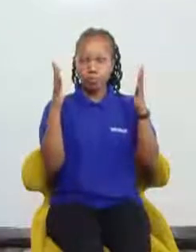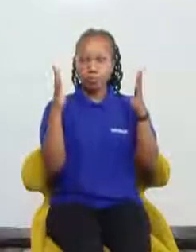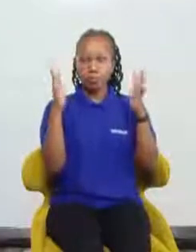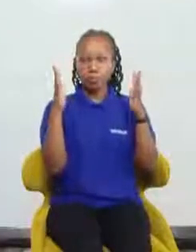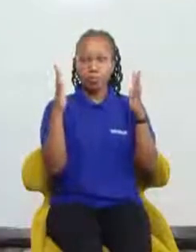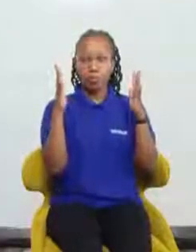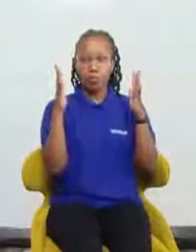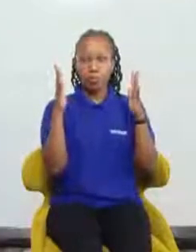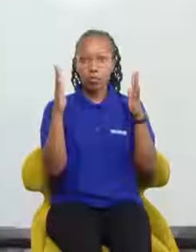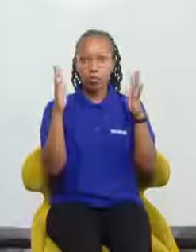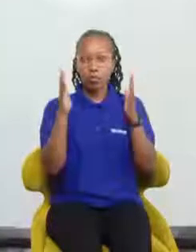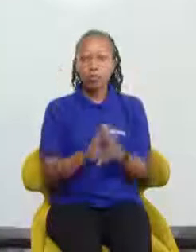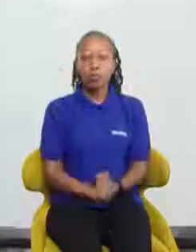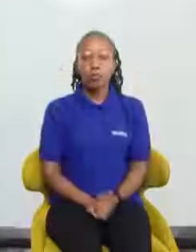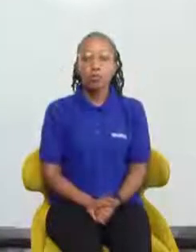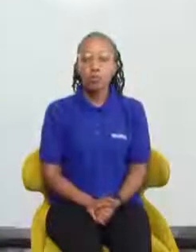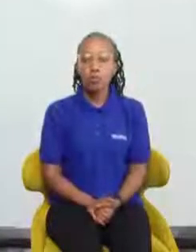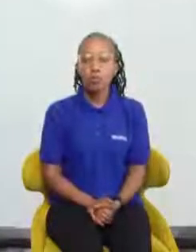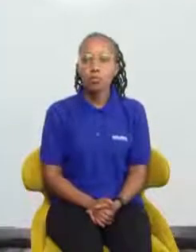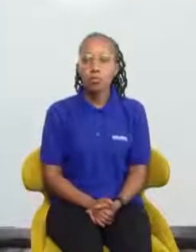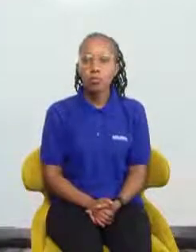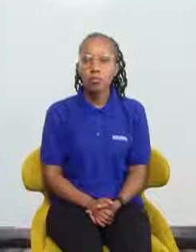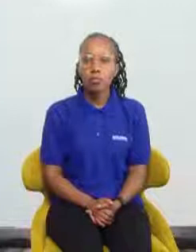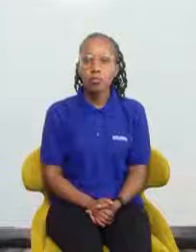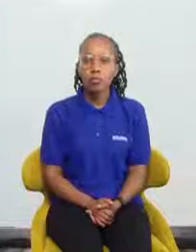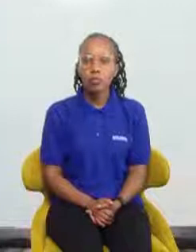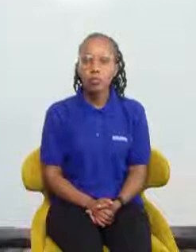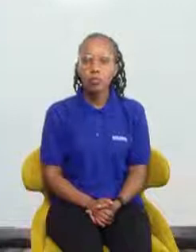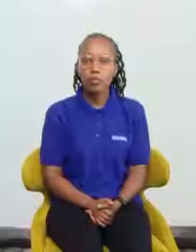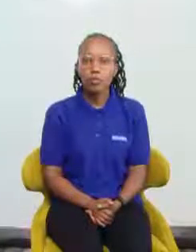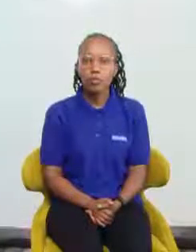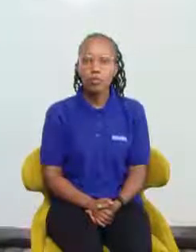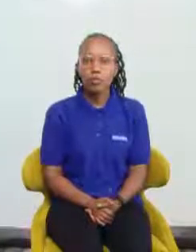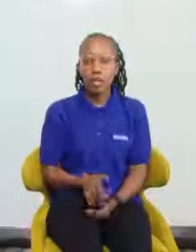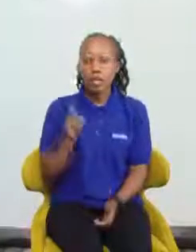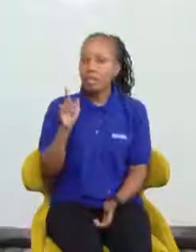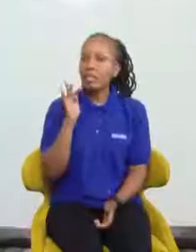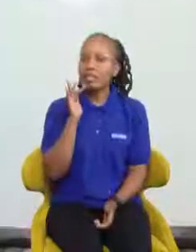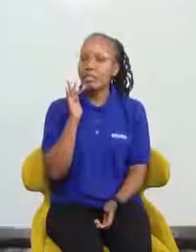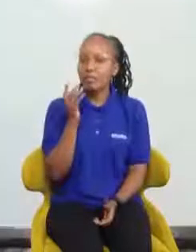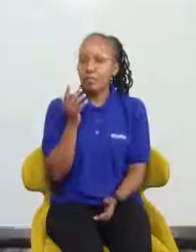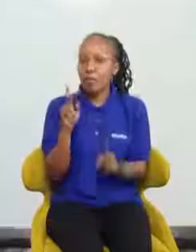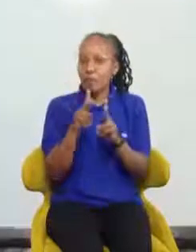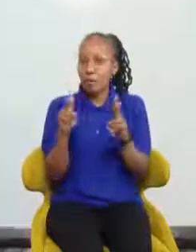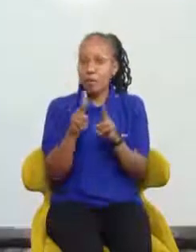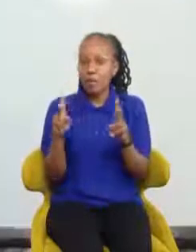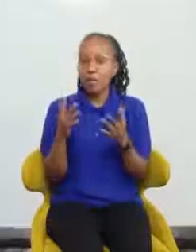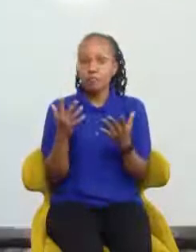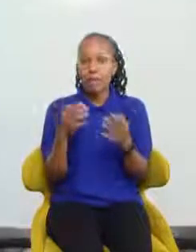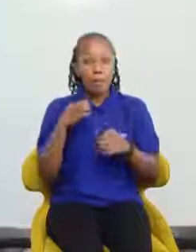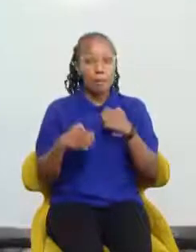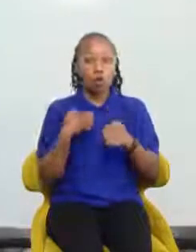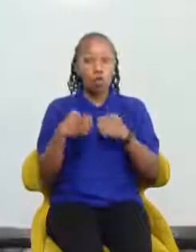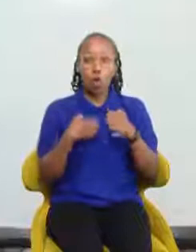and you bring up a very sensitive topic, and I can tell it's a very